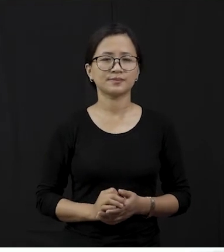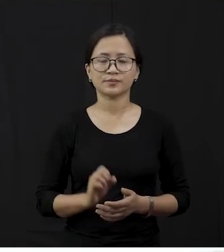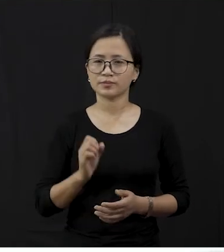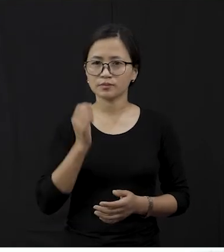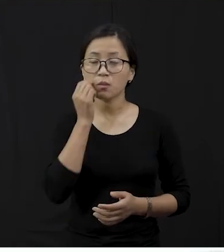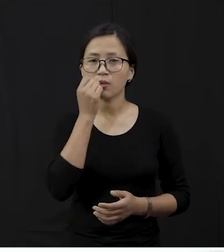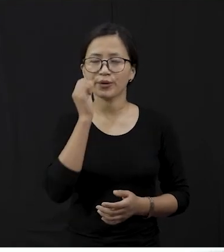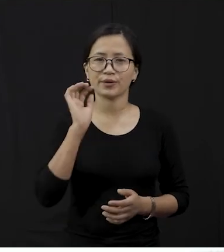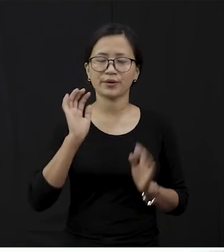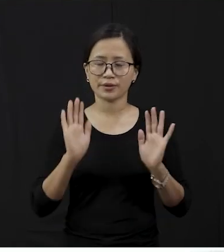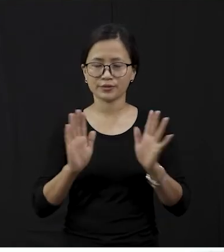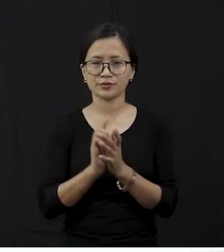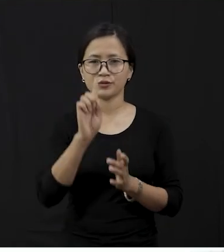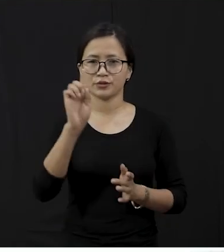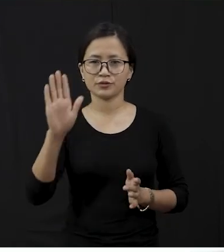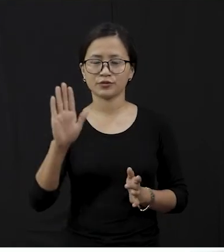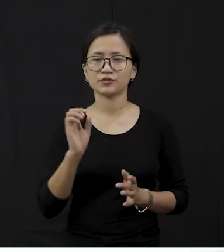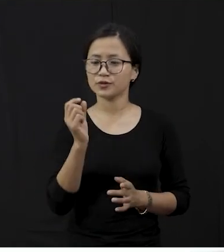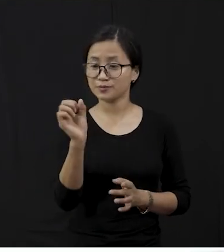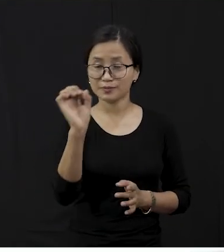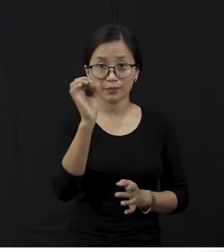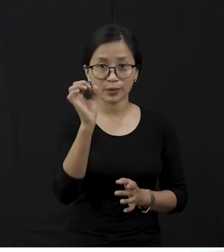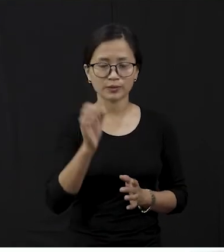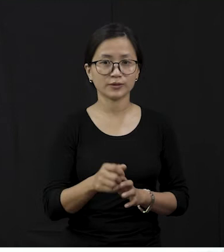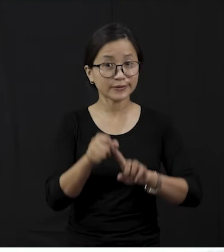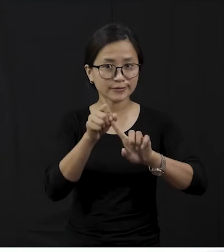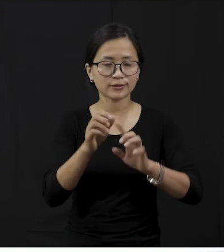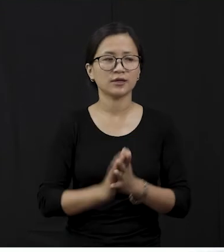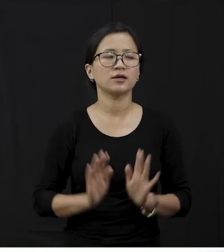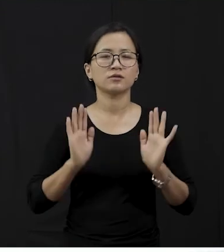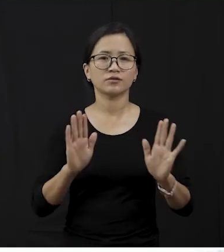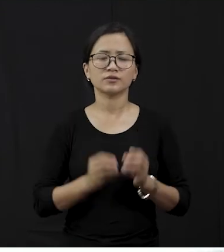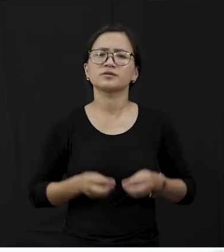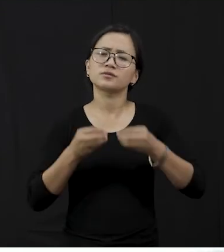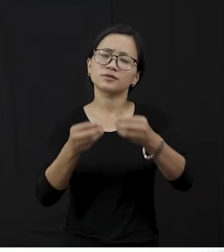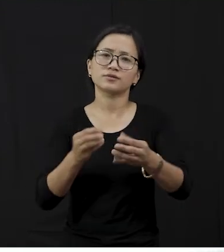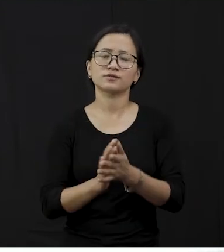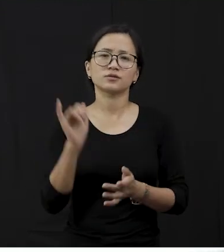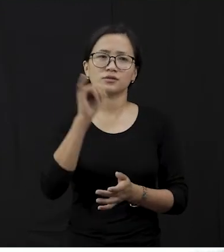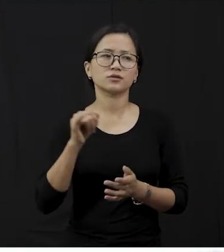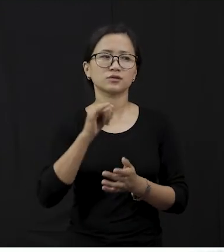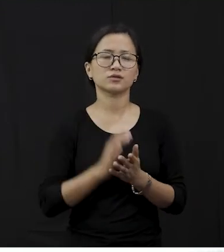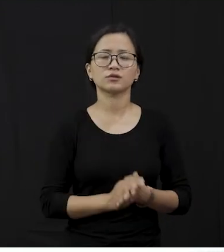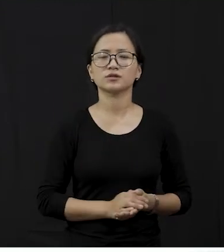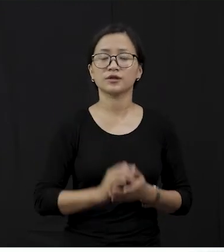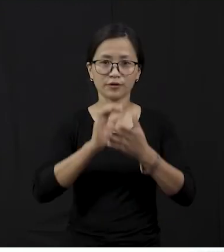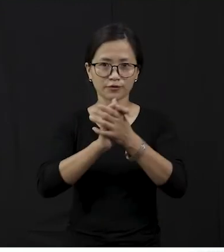15 marbles. He gave 6 marbles to his friend. How many marbles does James have